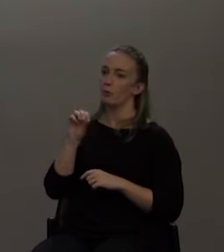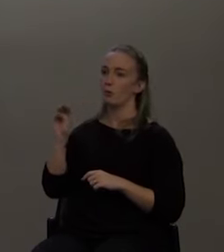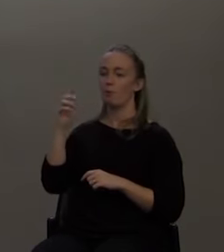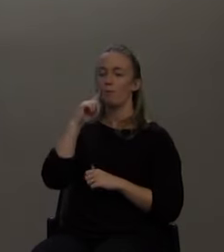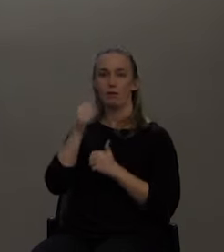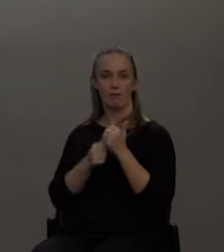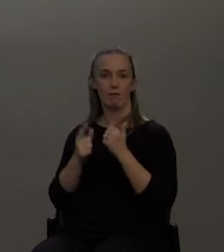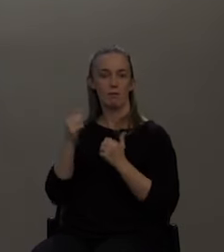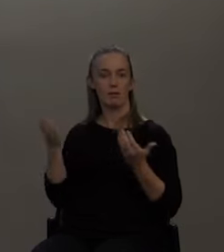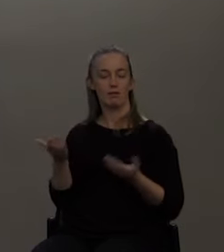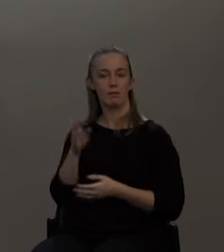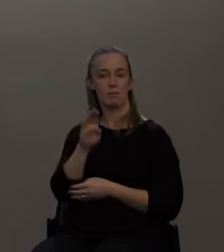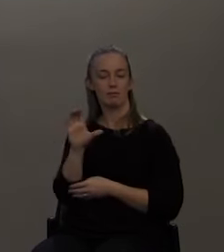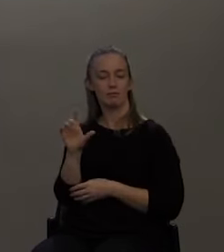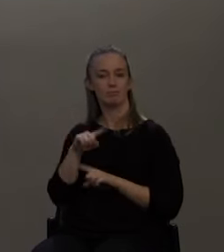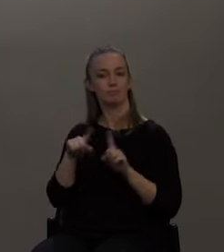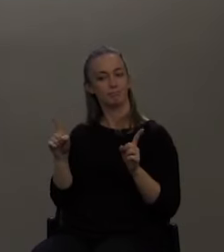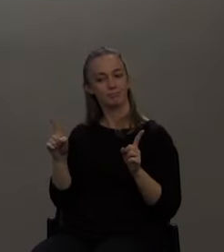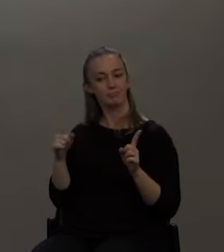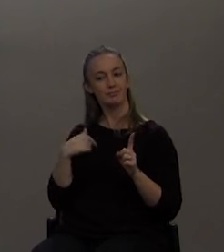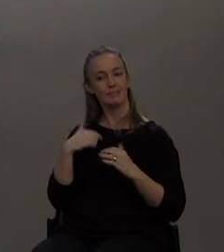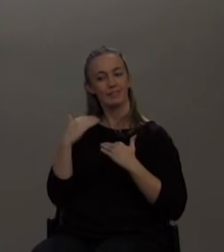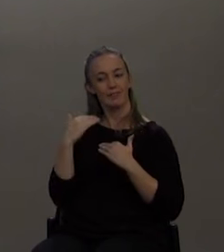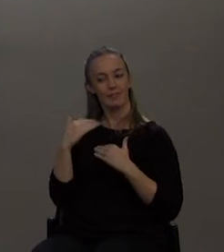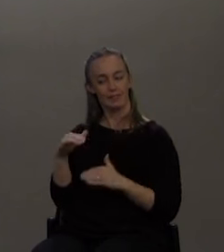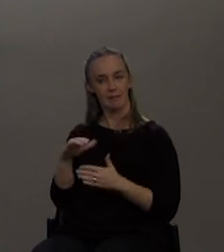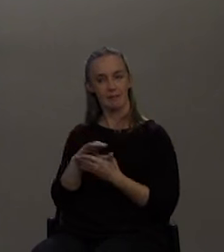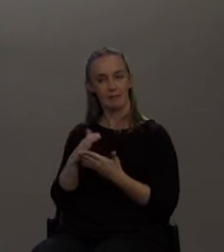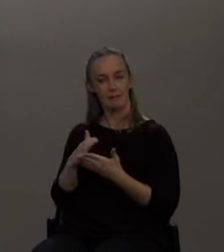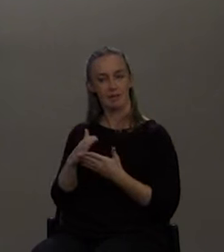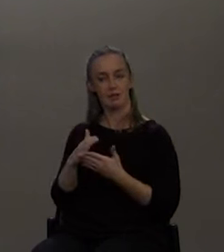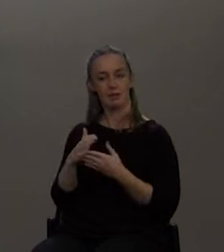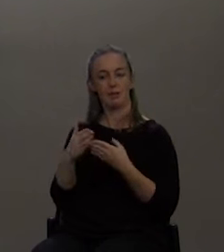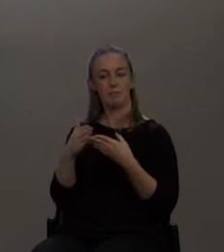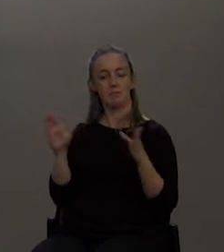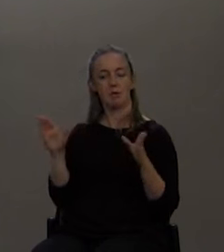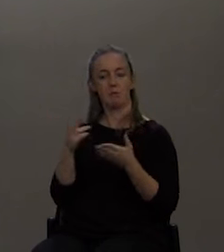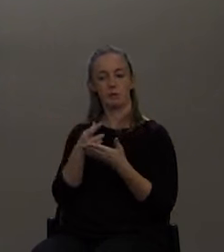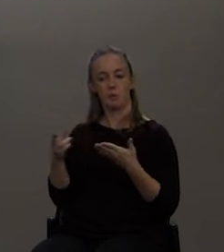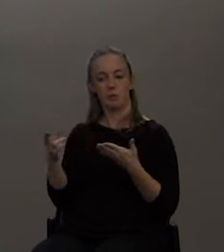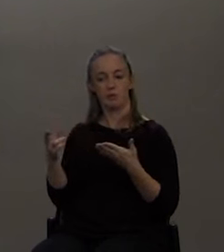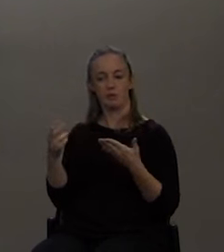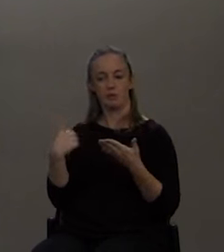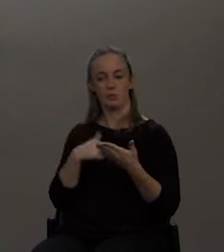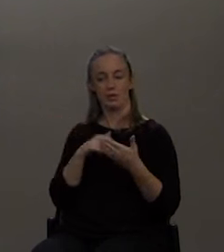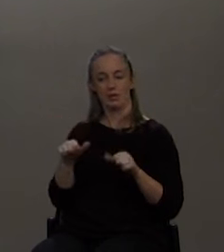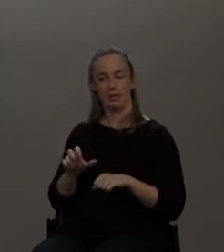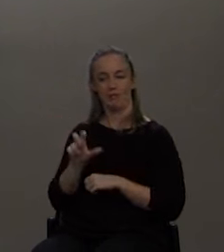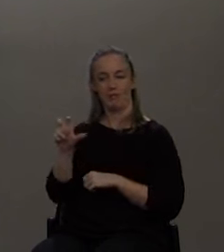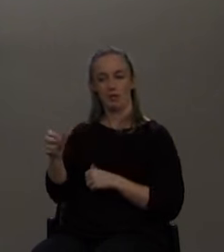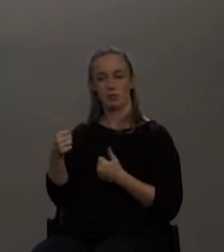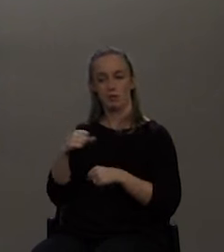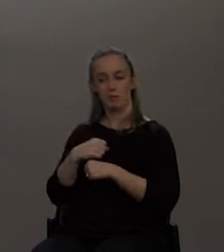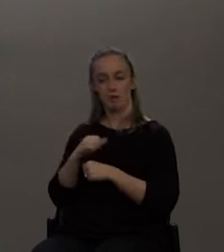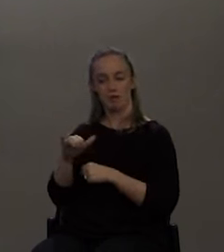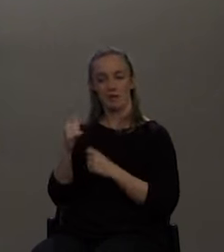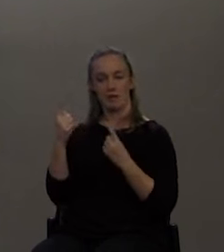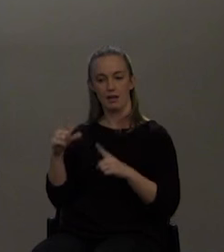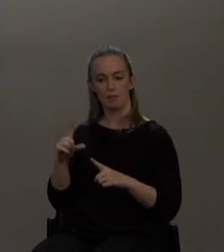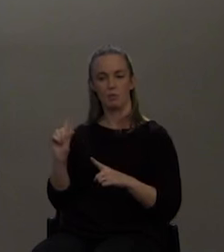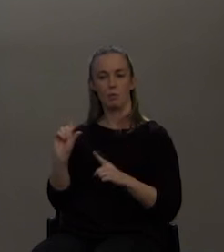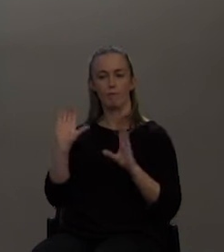County, but there is a limited amount of public resources we can invest in trying to make that happen, and where do we put that?